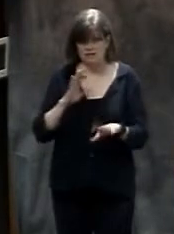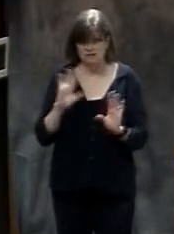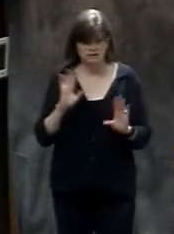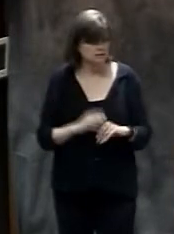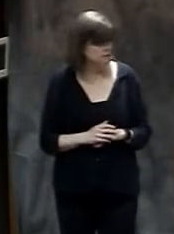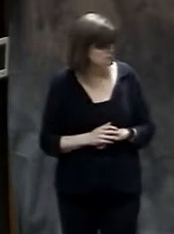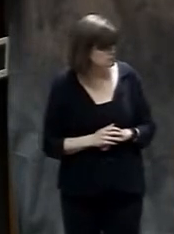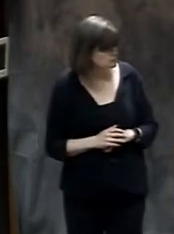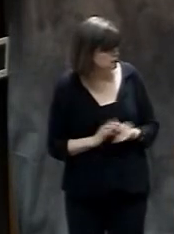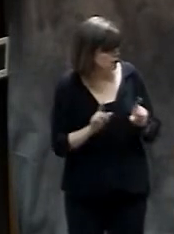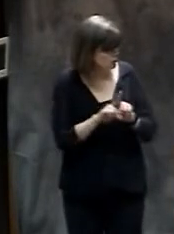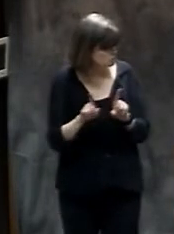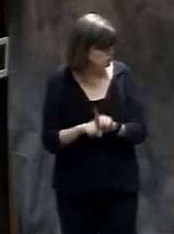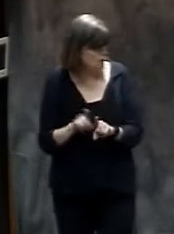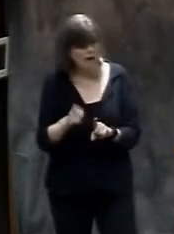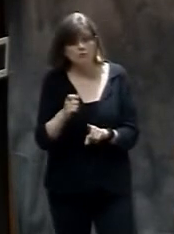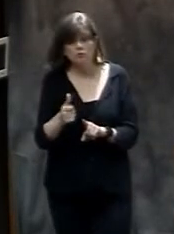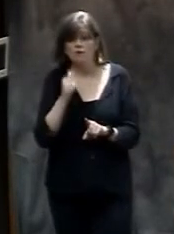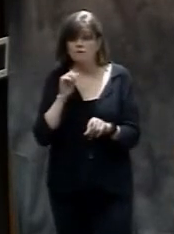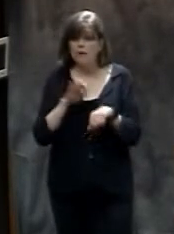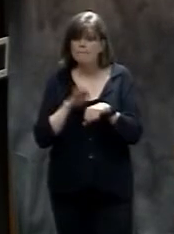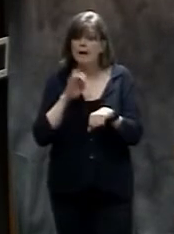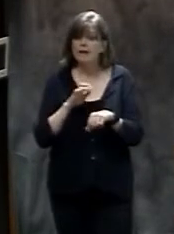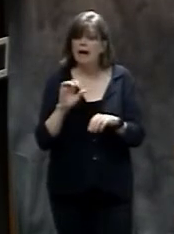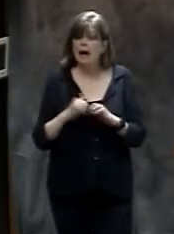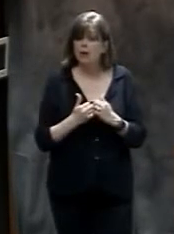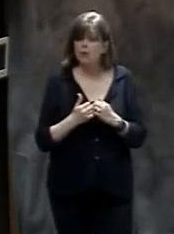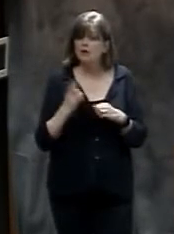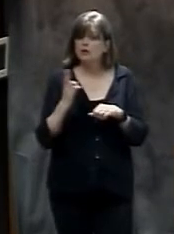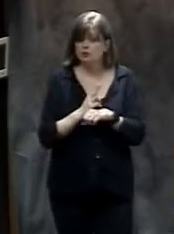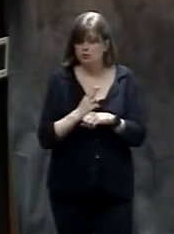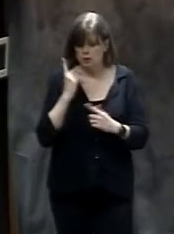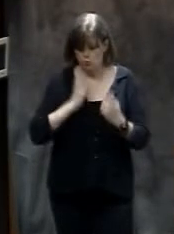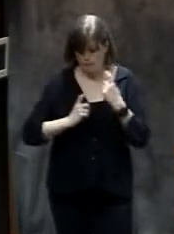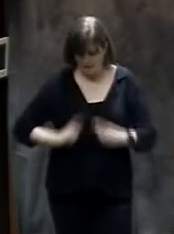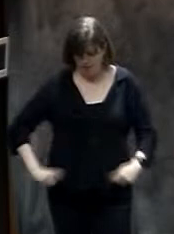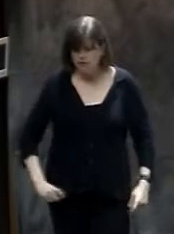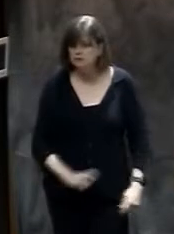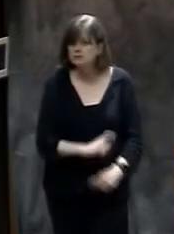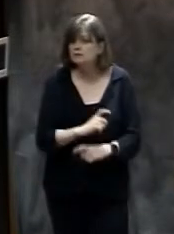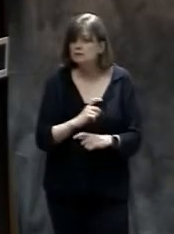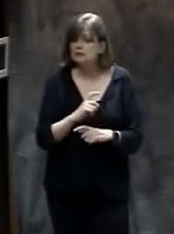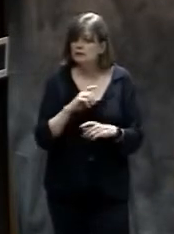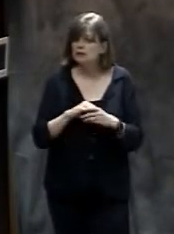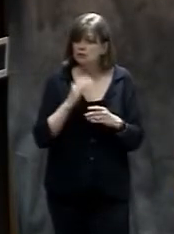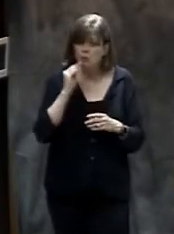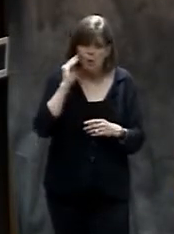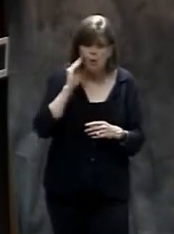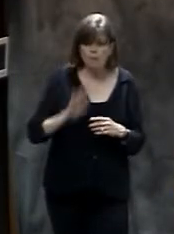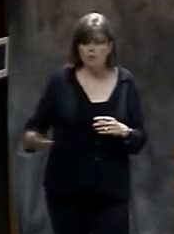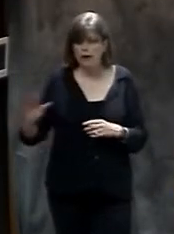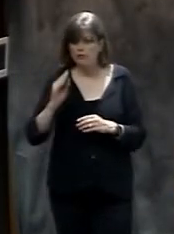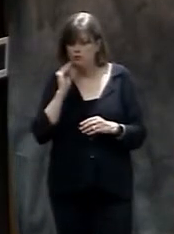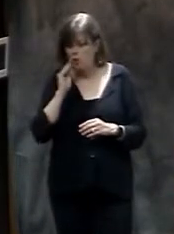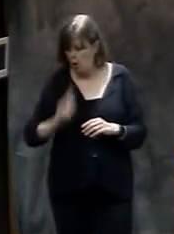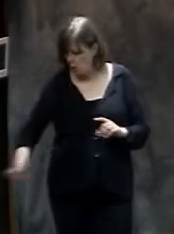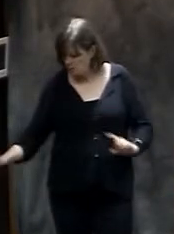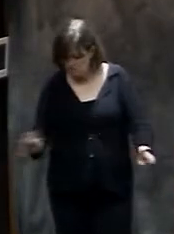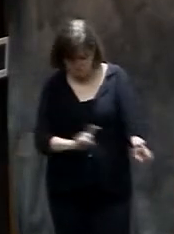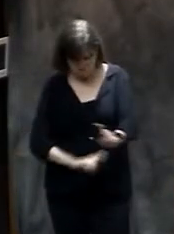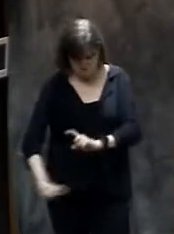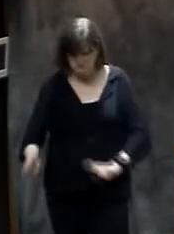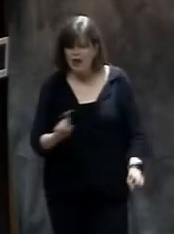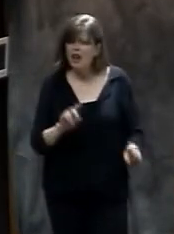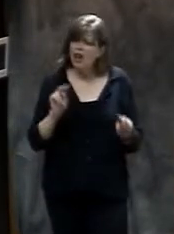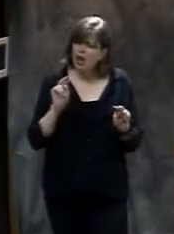And you have to avoid mosquito bites by using repellent or insecticides in and around your home. And I recommend that you look at the CDC